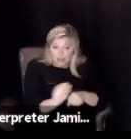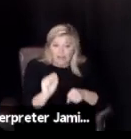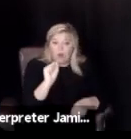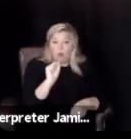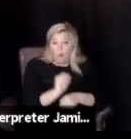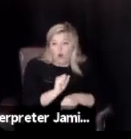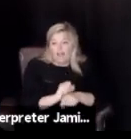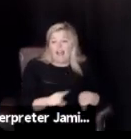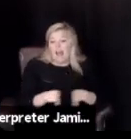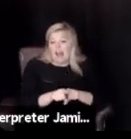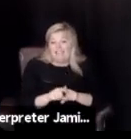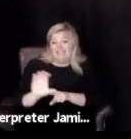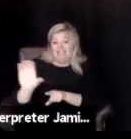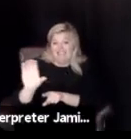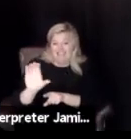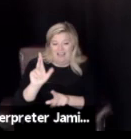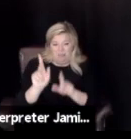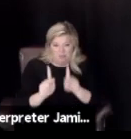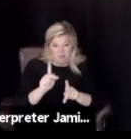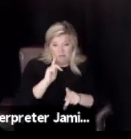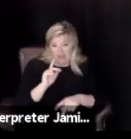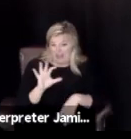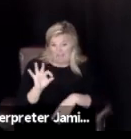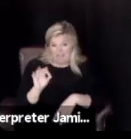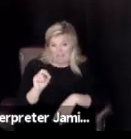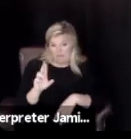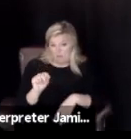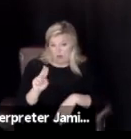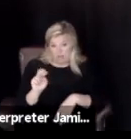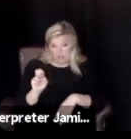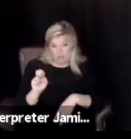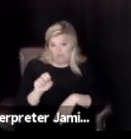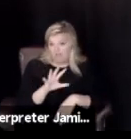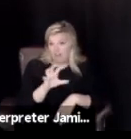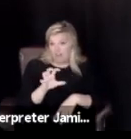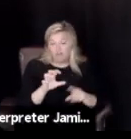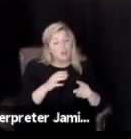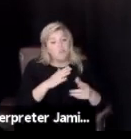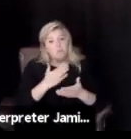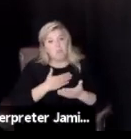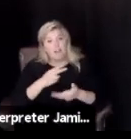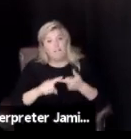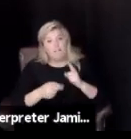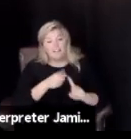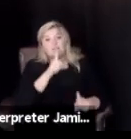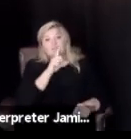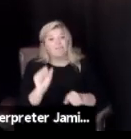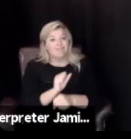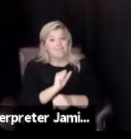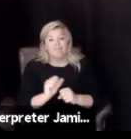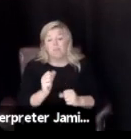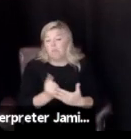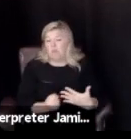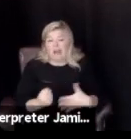we have conversations often, and they are concerned about social issues. They are absolutely concerned about